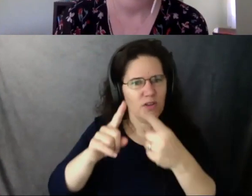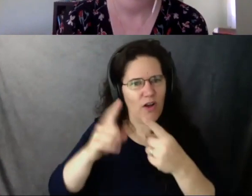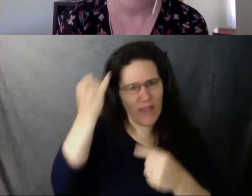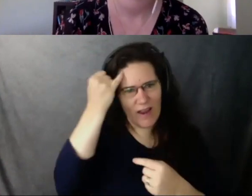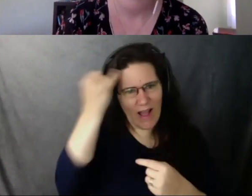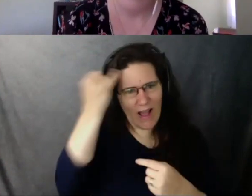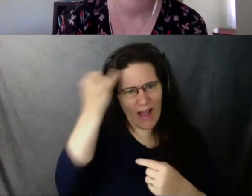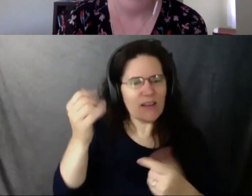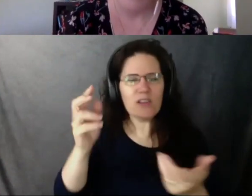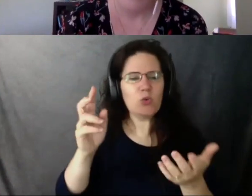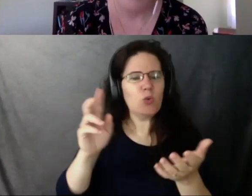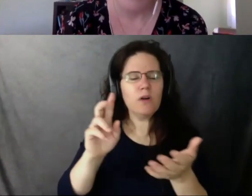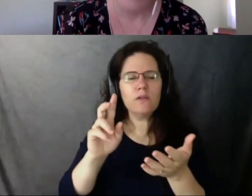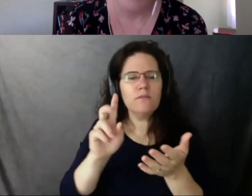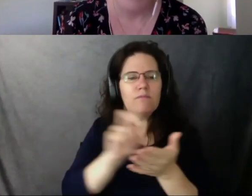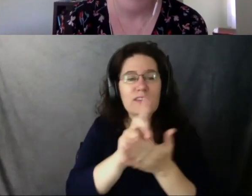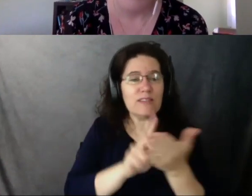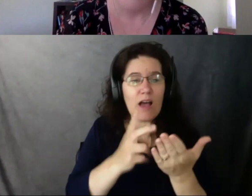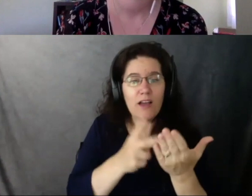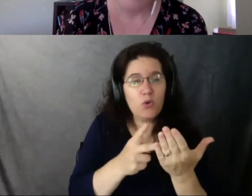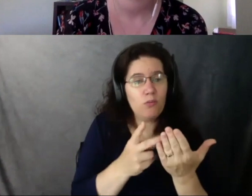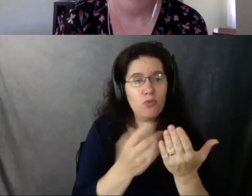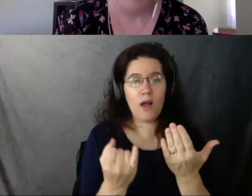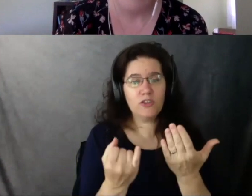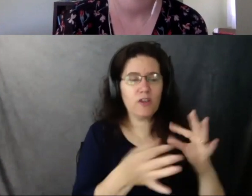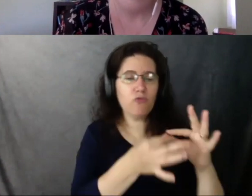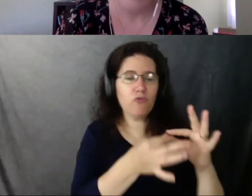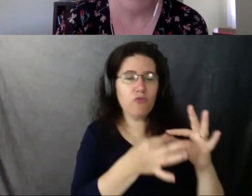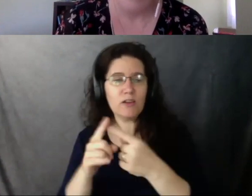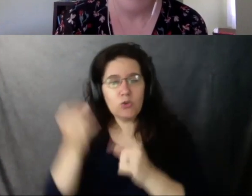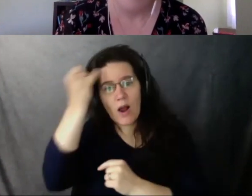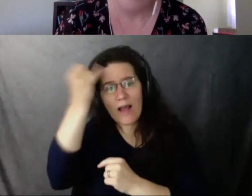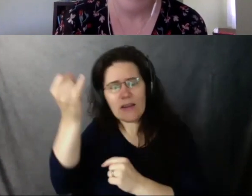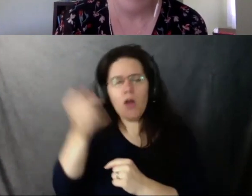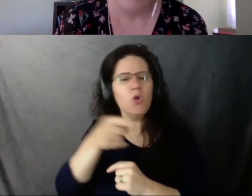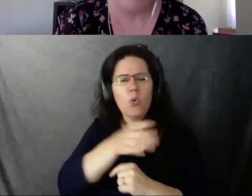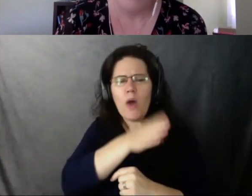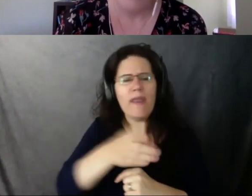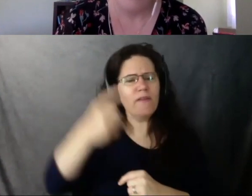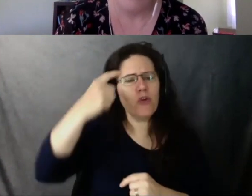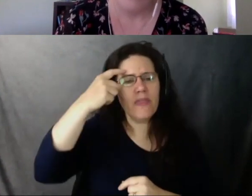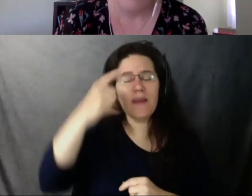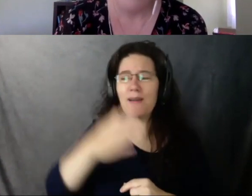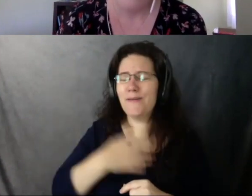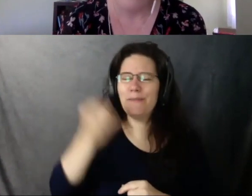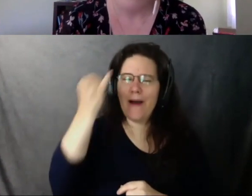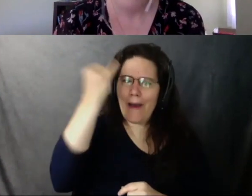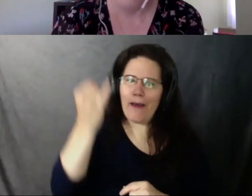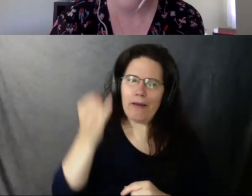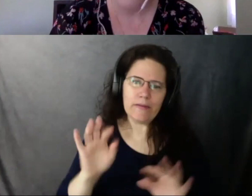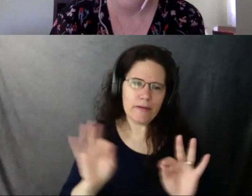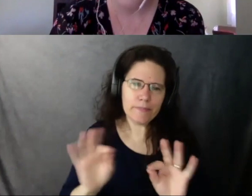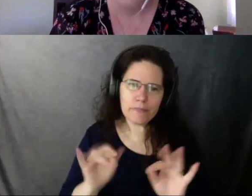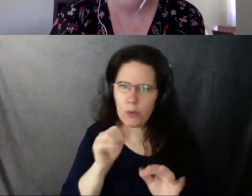project around your idea. Never think that your idea is going to change nothing. Never think that your